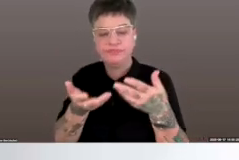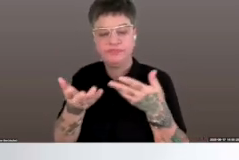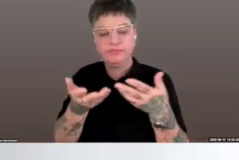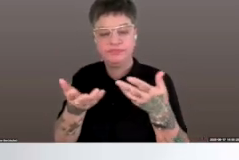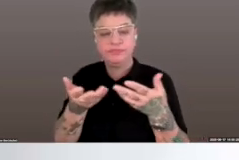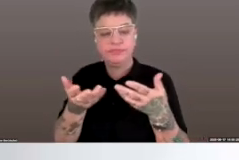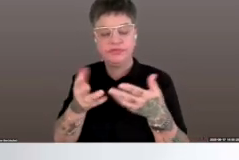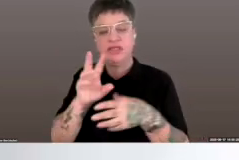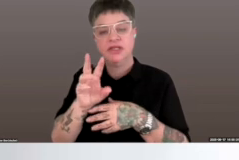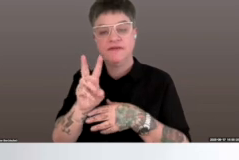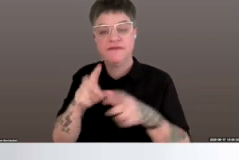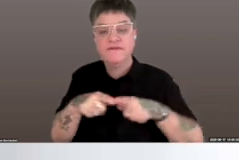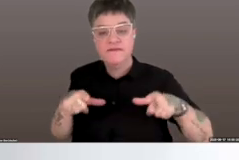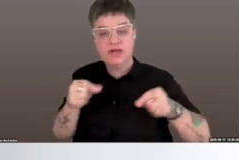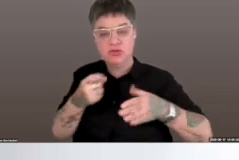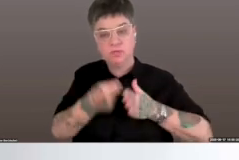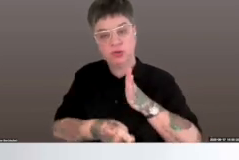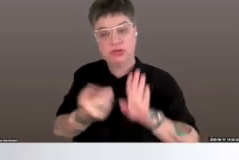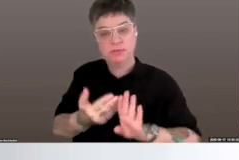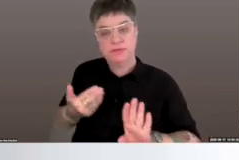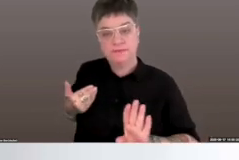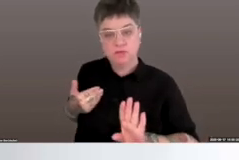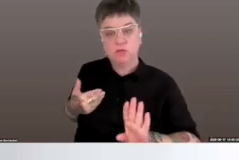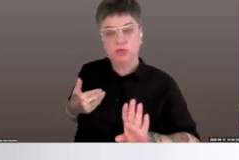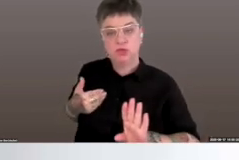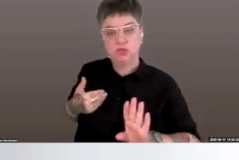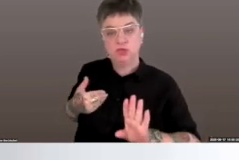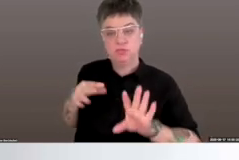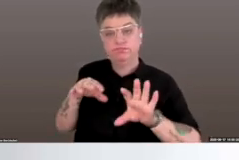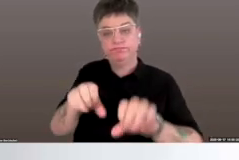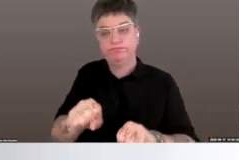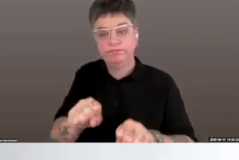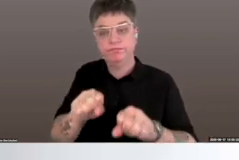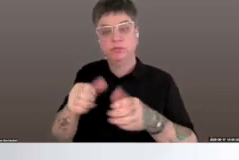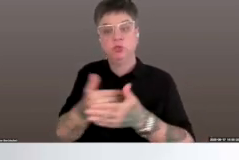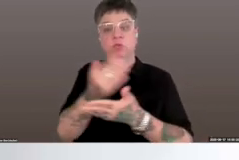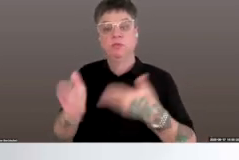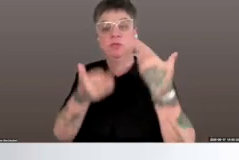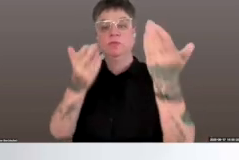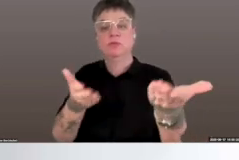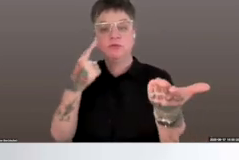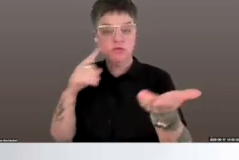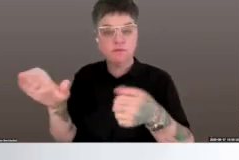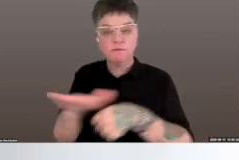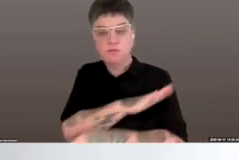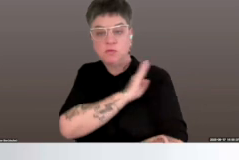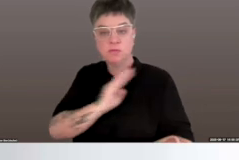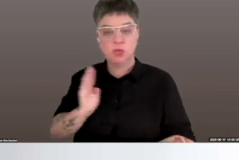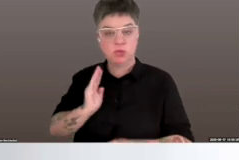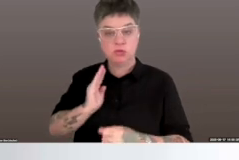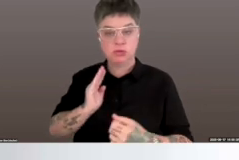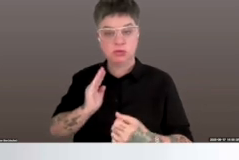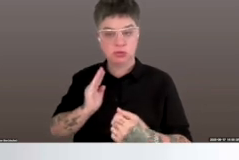the voucher price before you adopt a proposal for the full board's